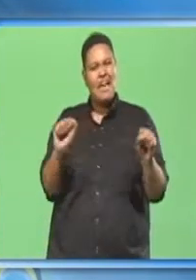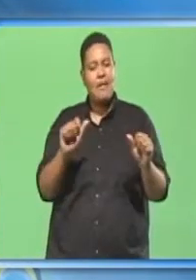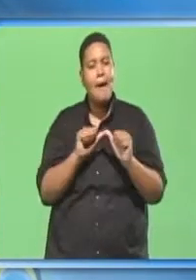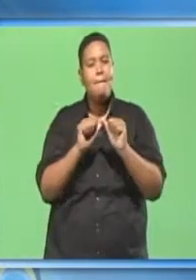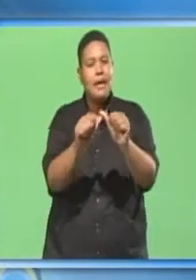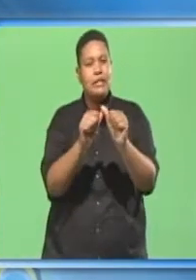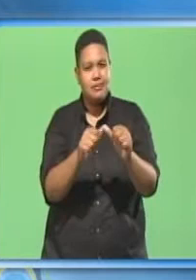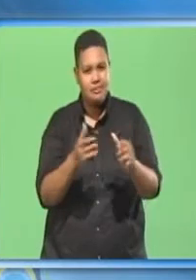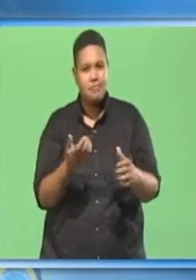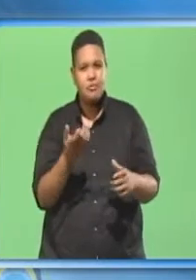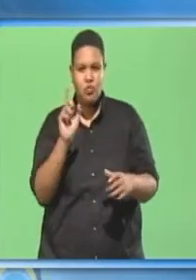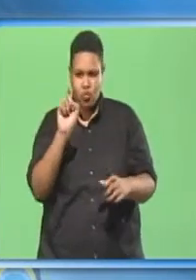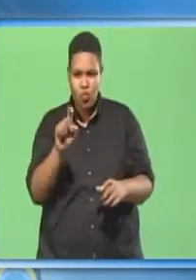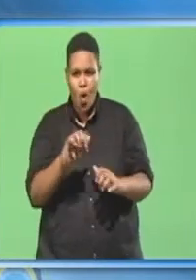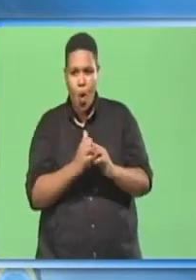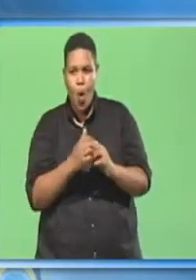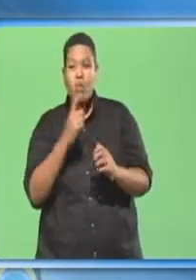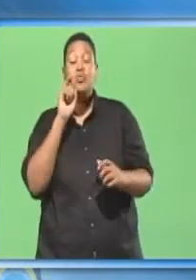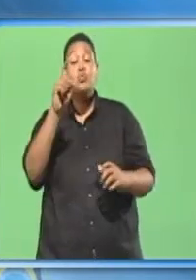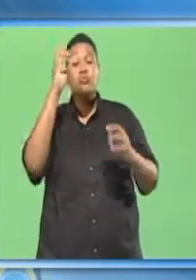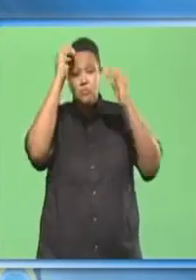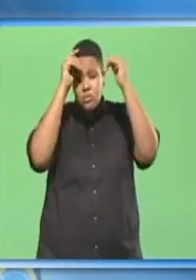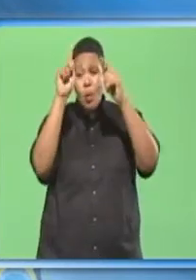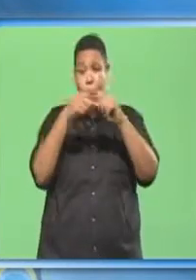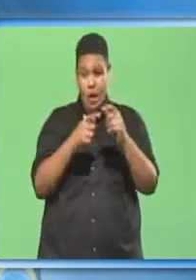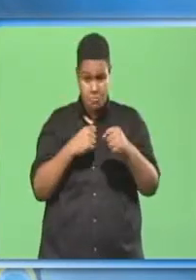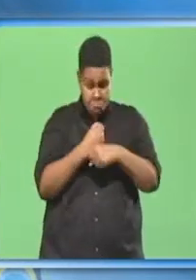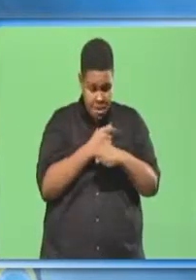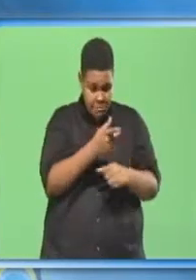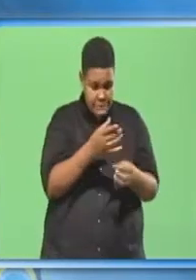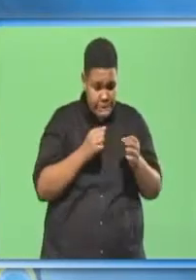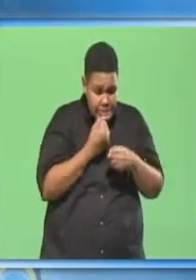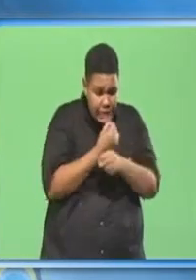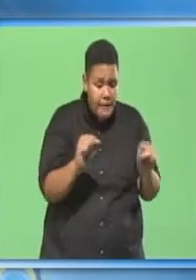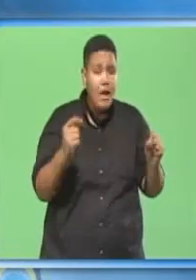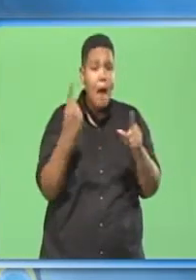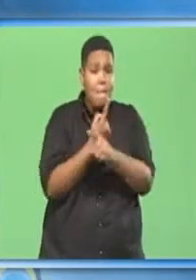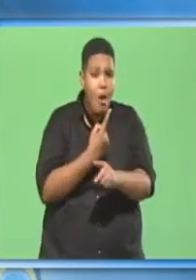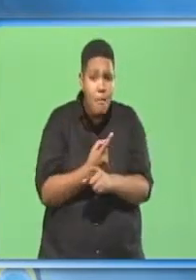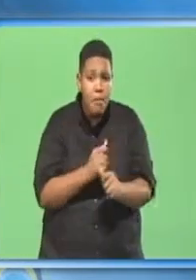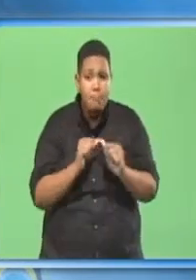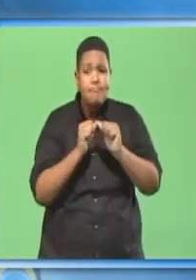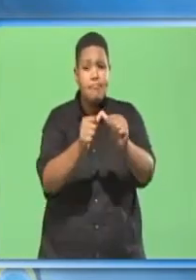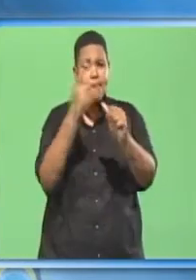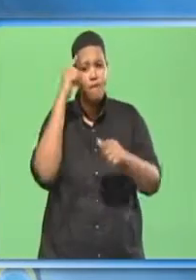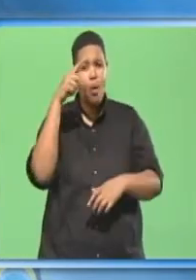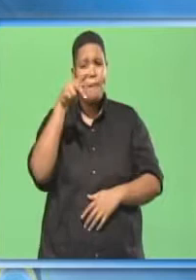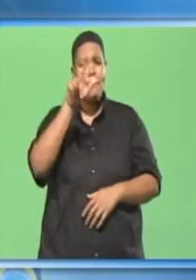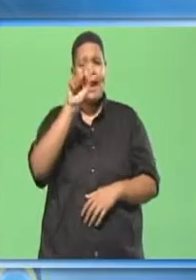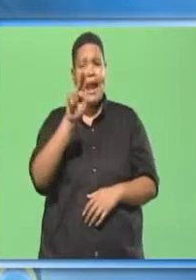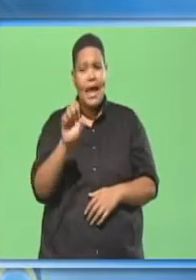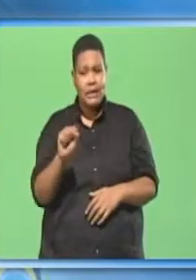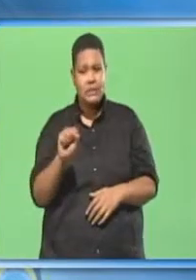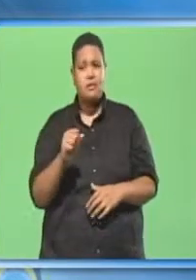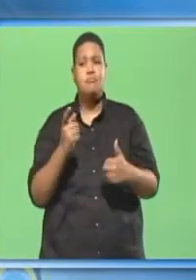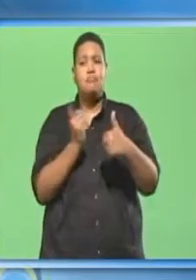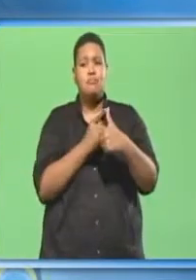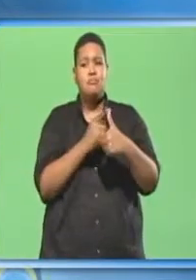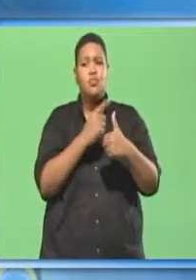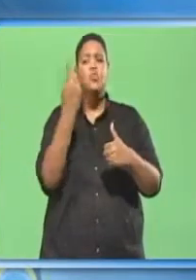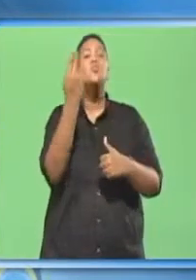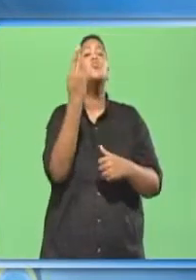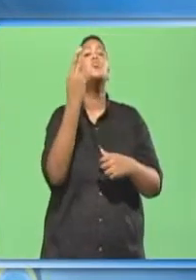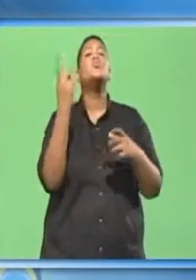following precautions should be taken in consideration to guarantee safety and proper maintenance of planes. 1. Use